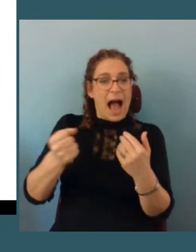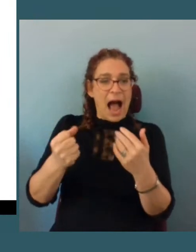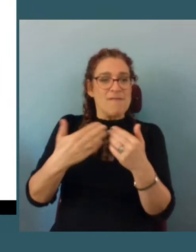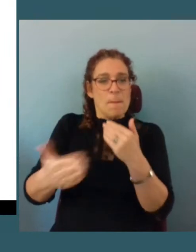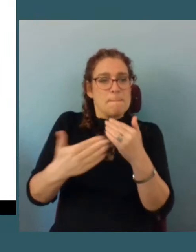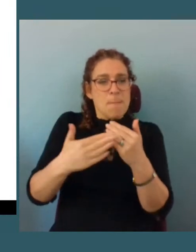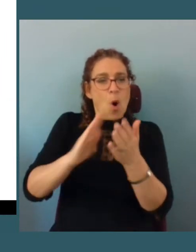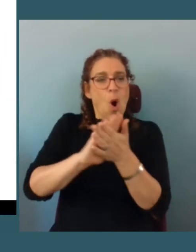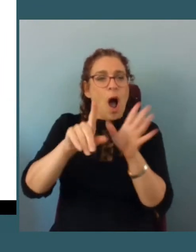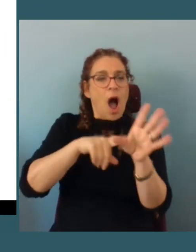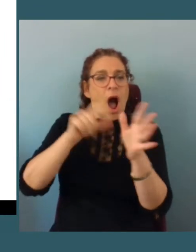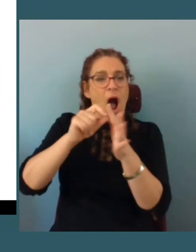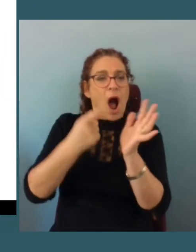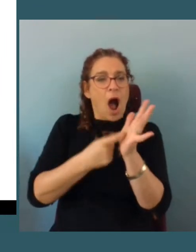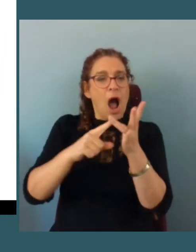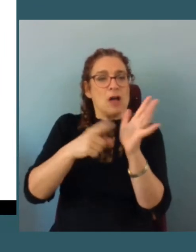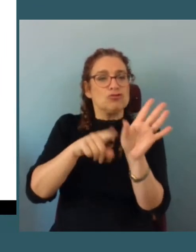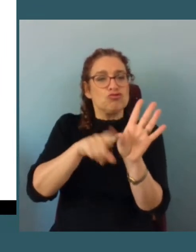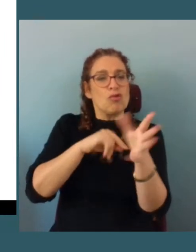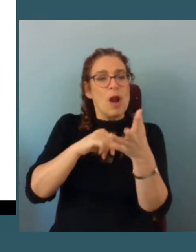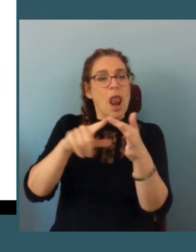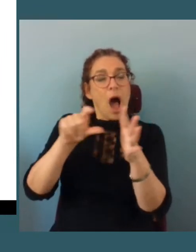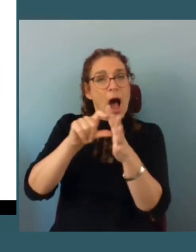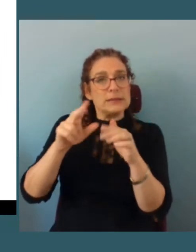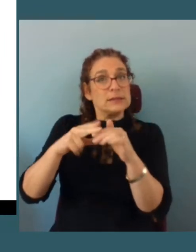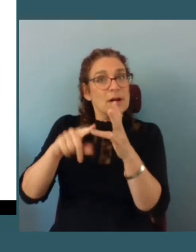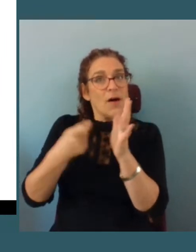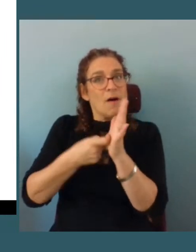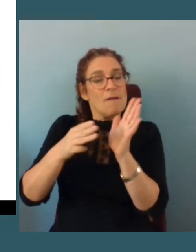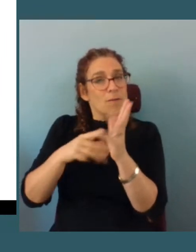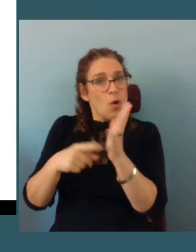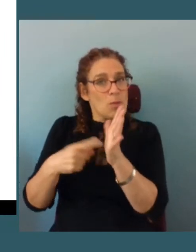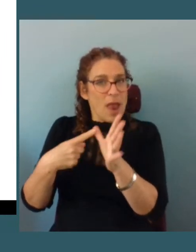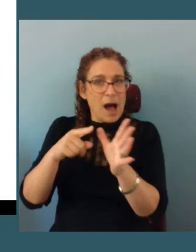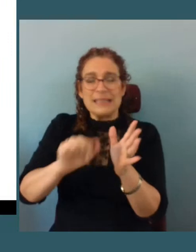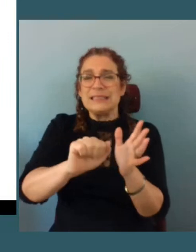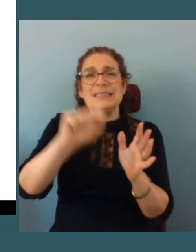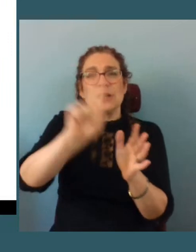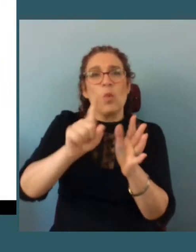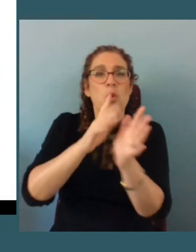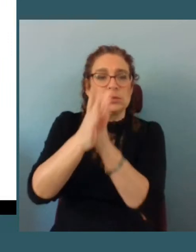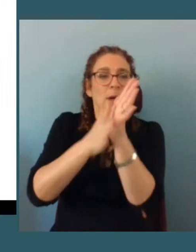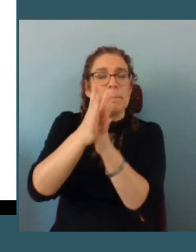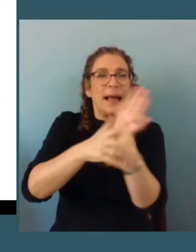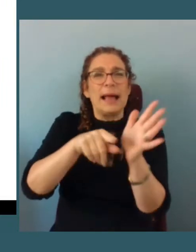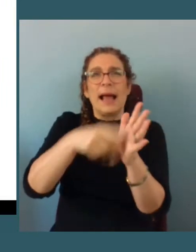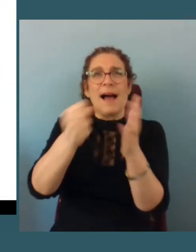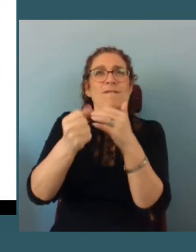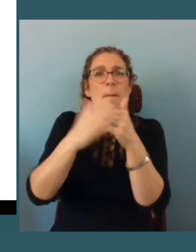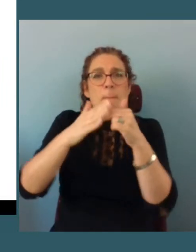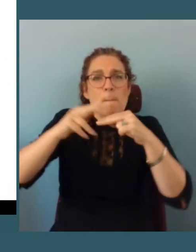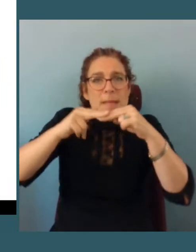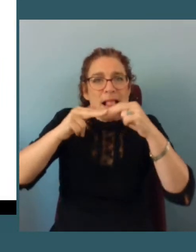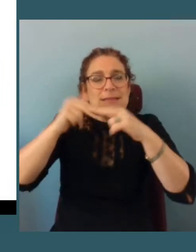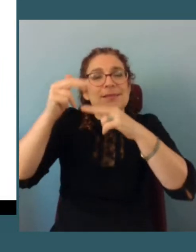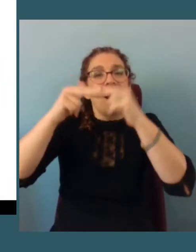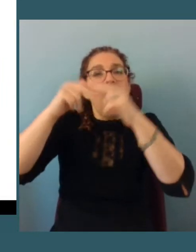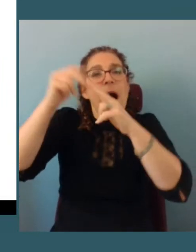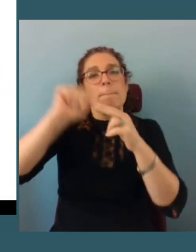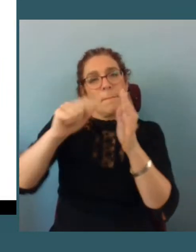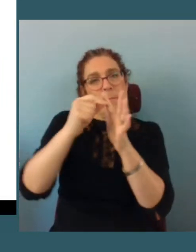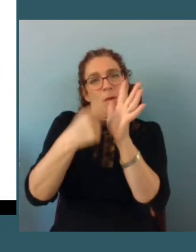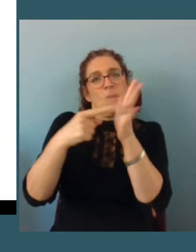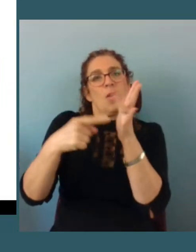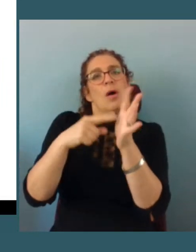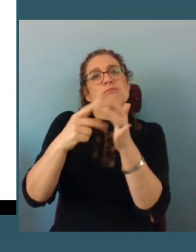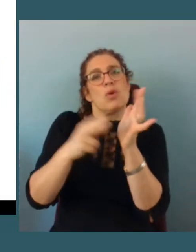the amino acids are the building blocks of proteins, and then small chains of amino acids are the extensively hydrolyzed.